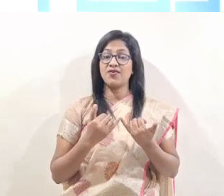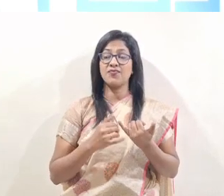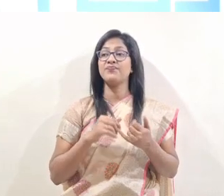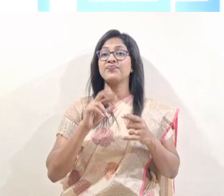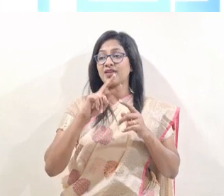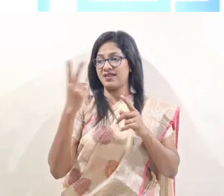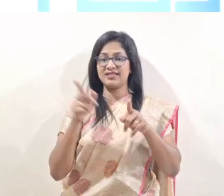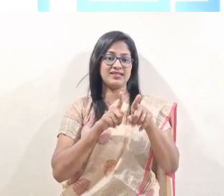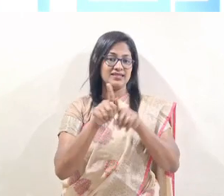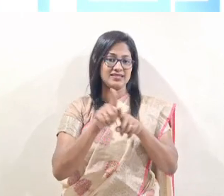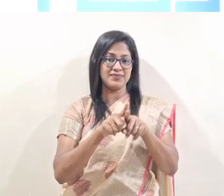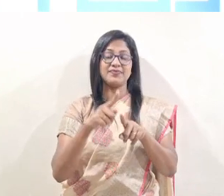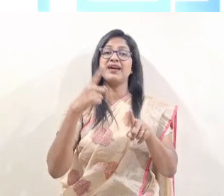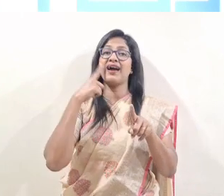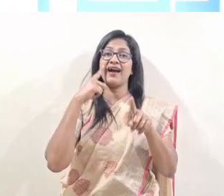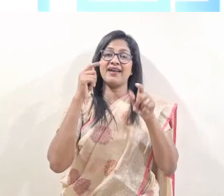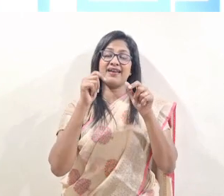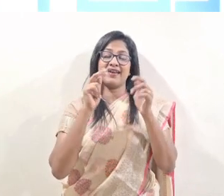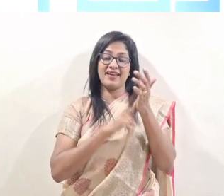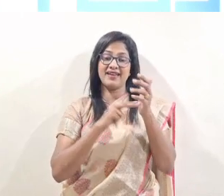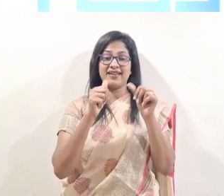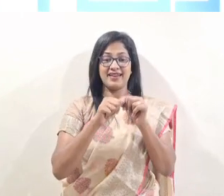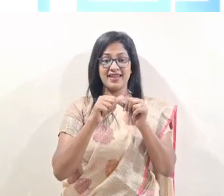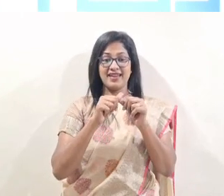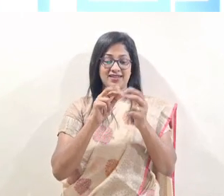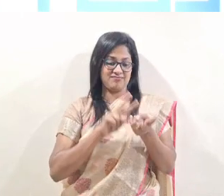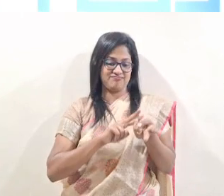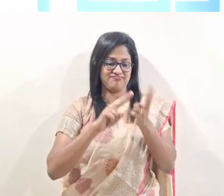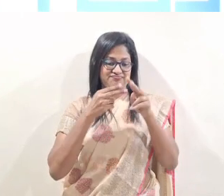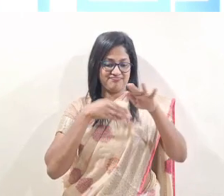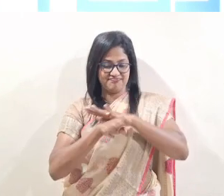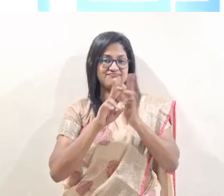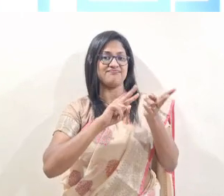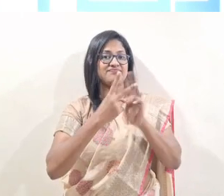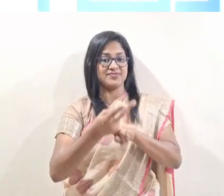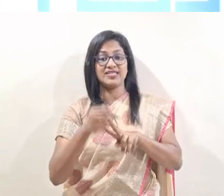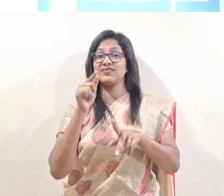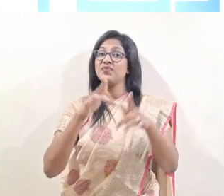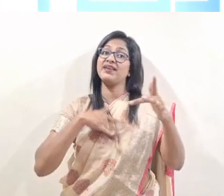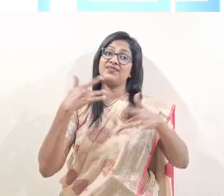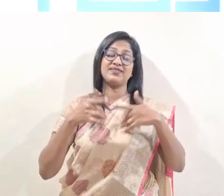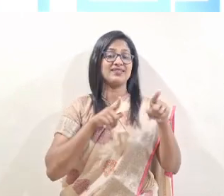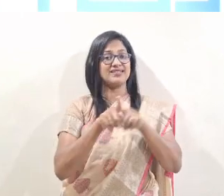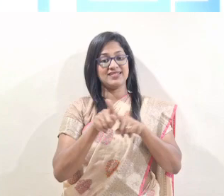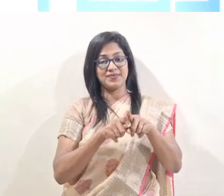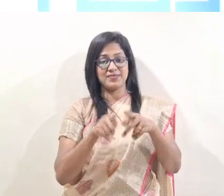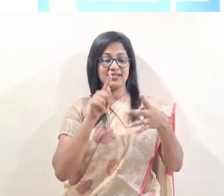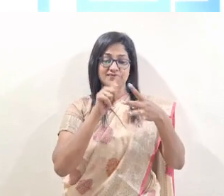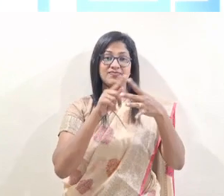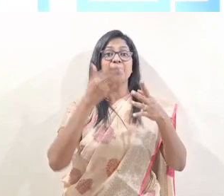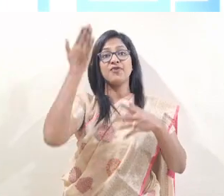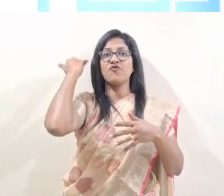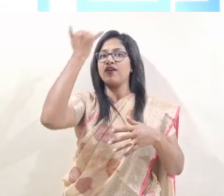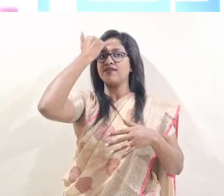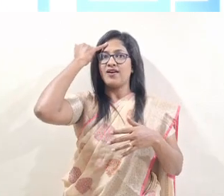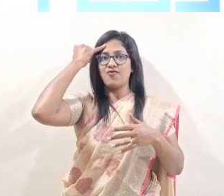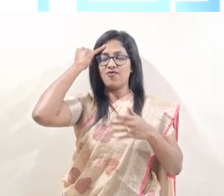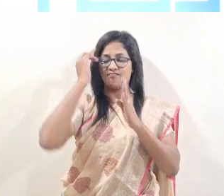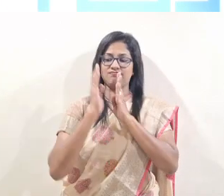Now, this is another example, INA interchange. Okay, this is also a very interesting example. So we already had the yellow